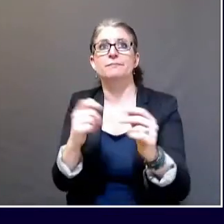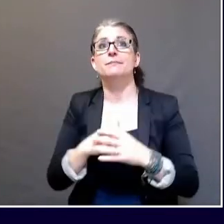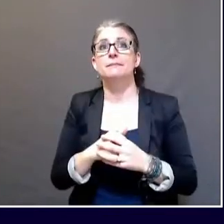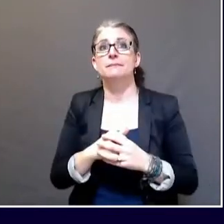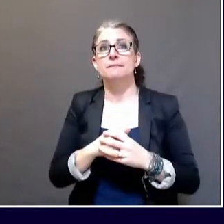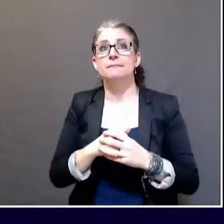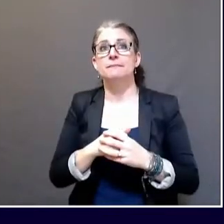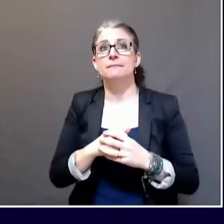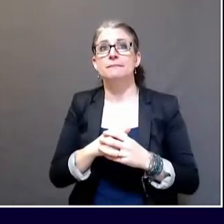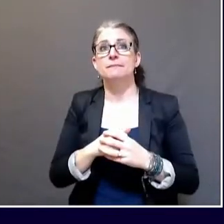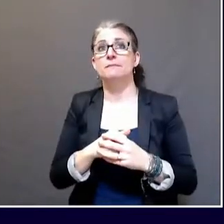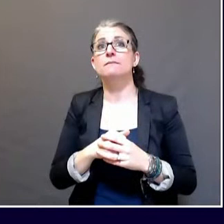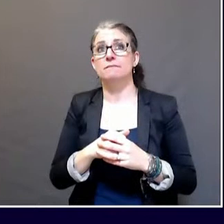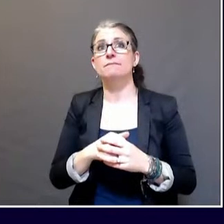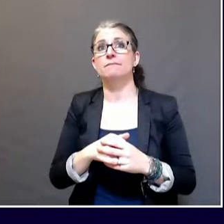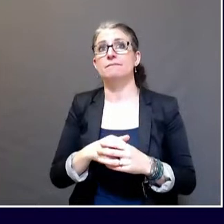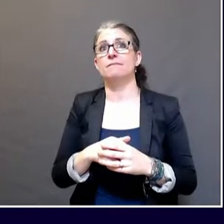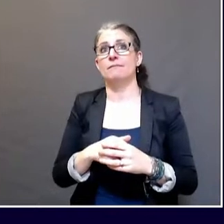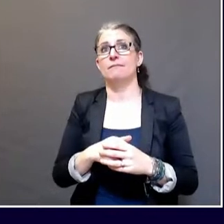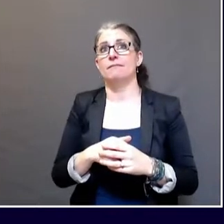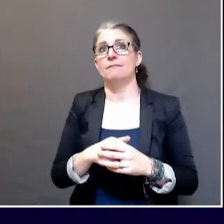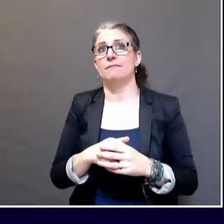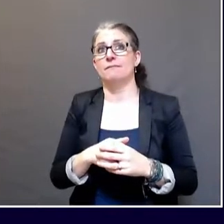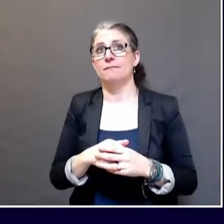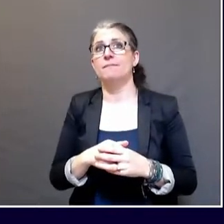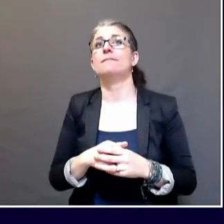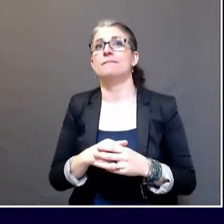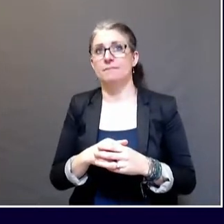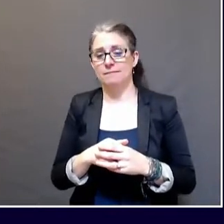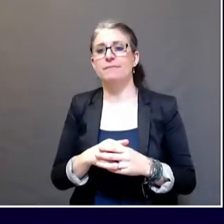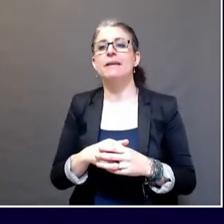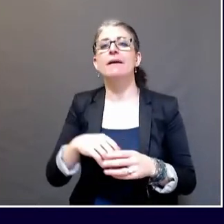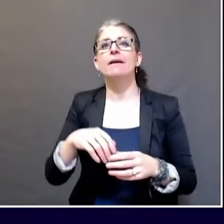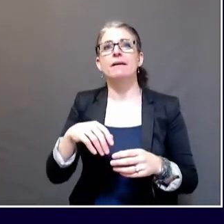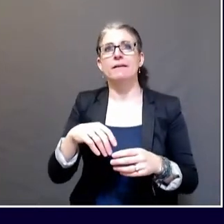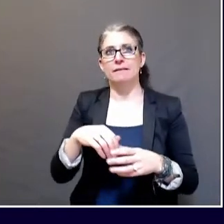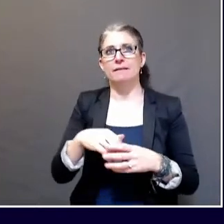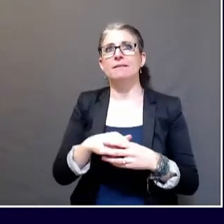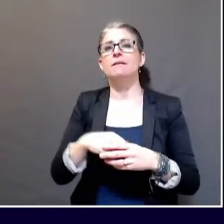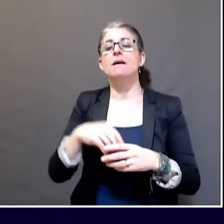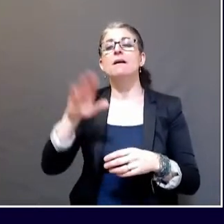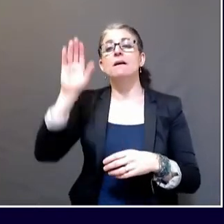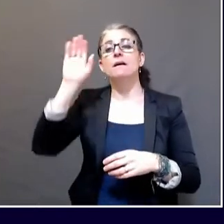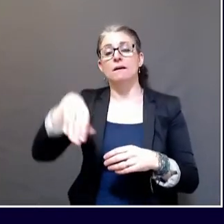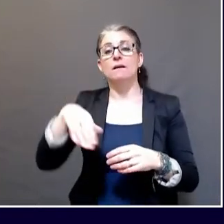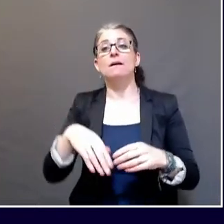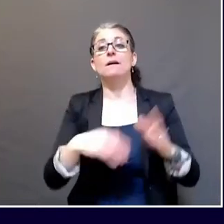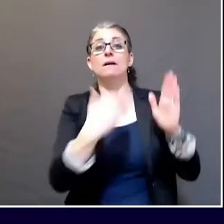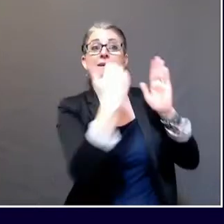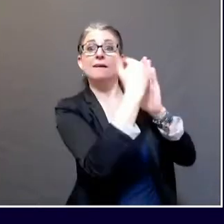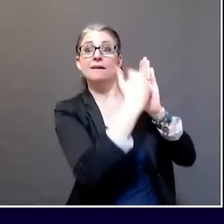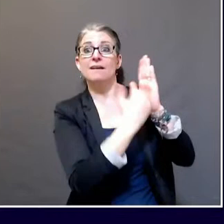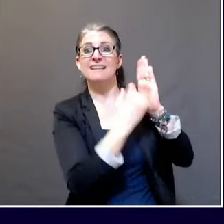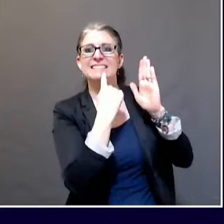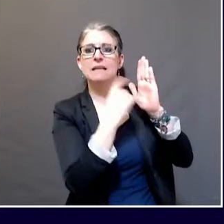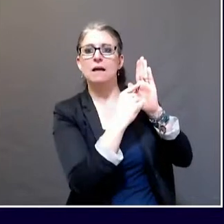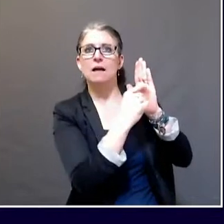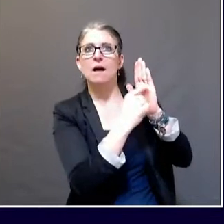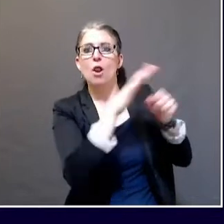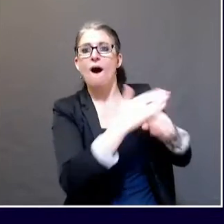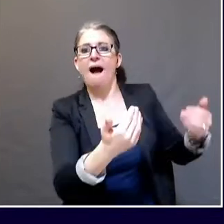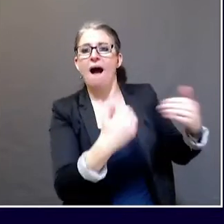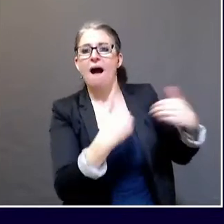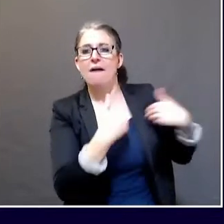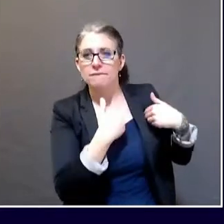were determined. That's not how this came to be. Maine CDC has worked, and